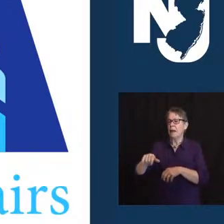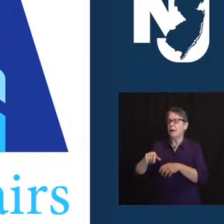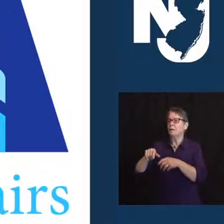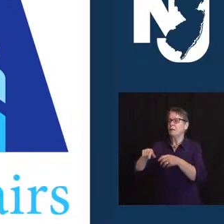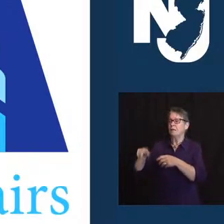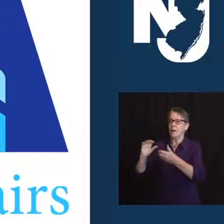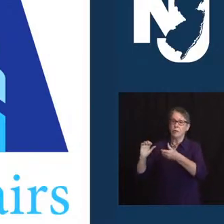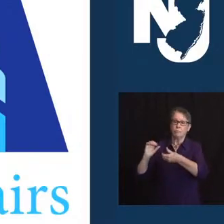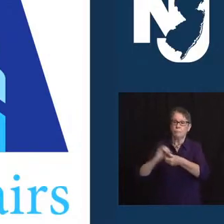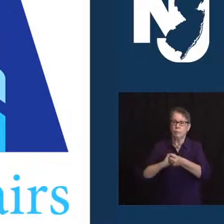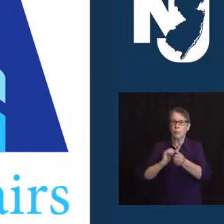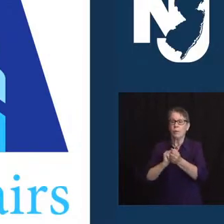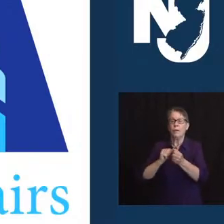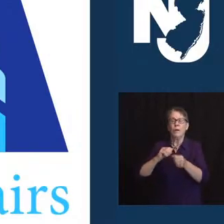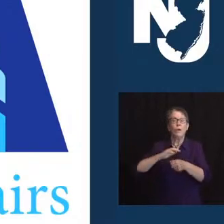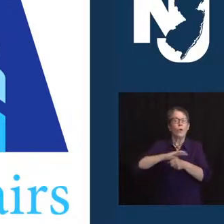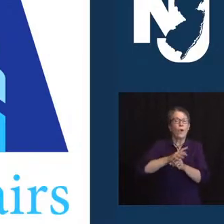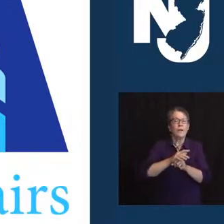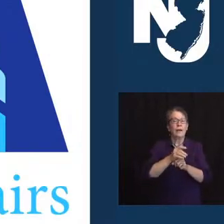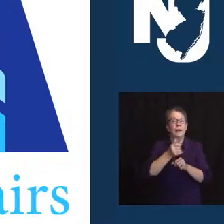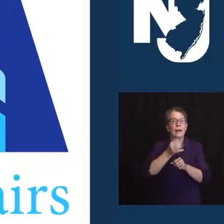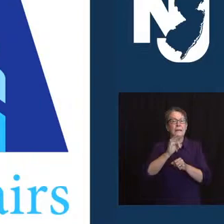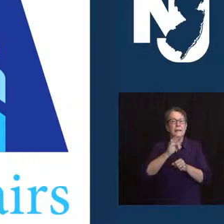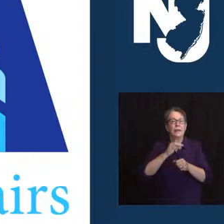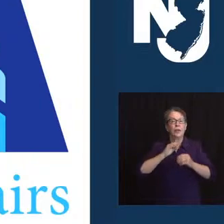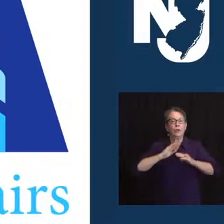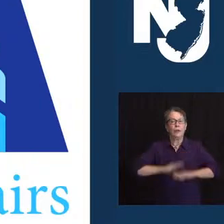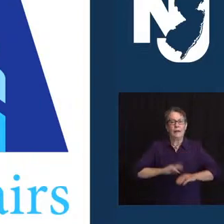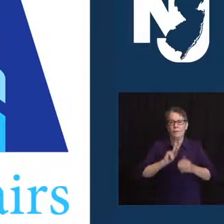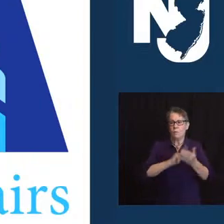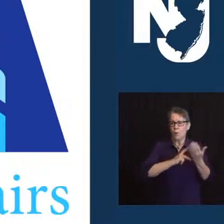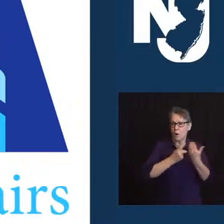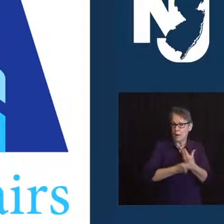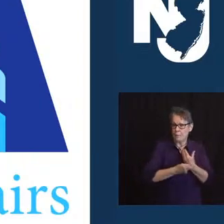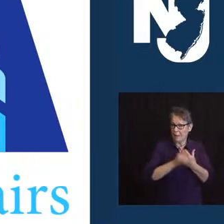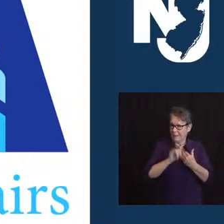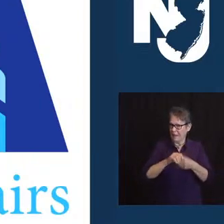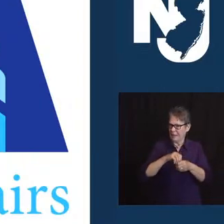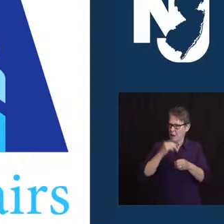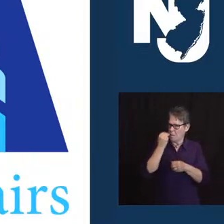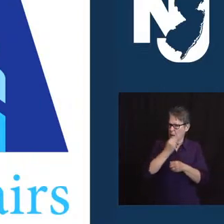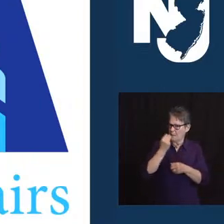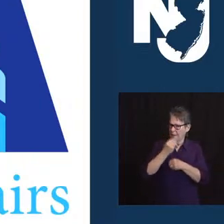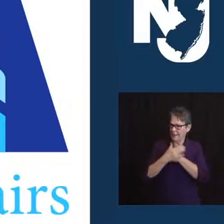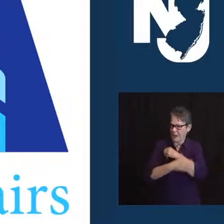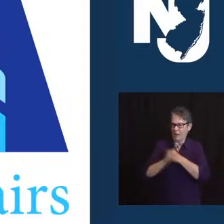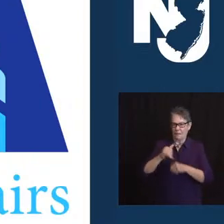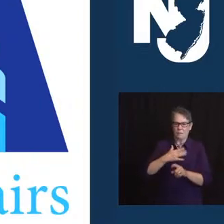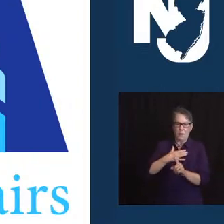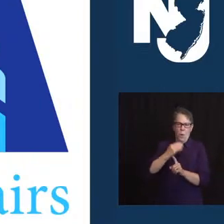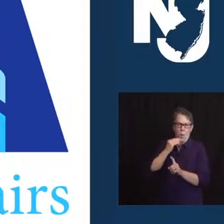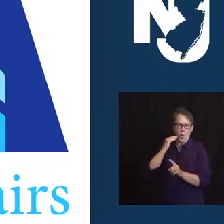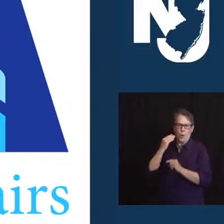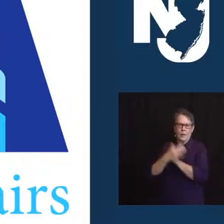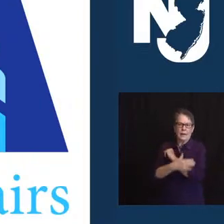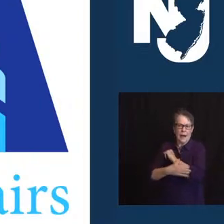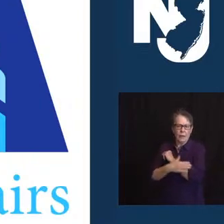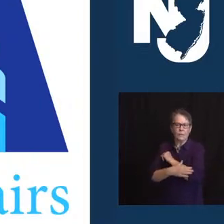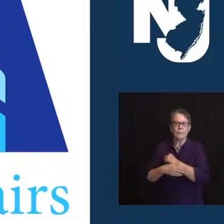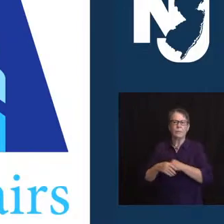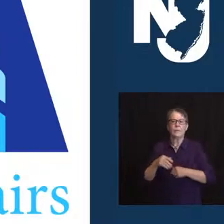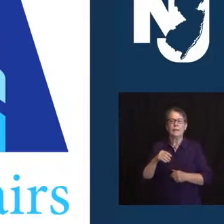Keyport, in my home county, Monmouth County. Keyport was the recipient of a $423,000